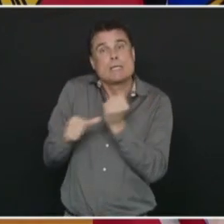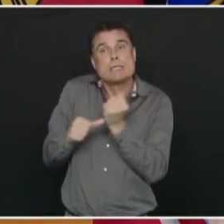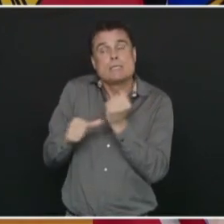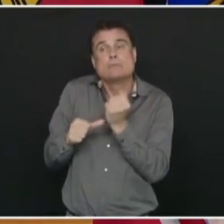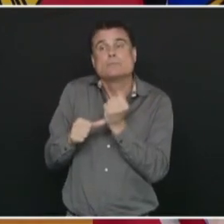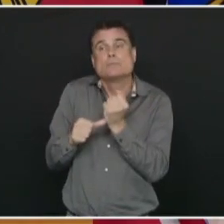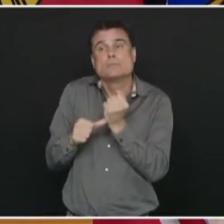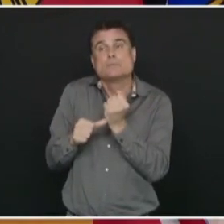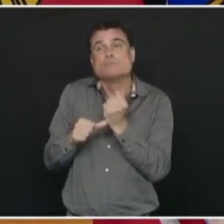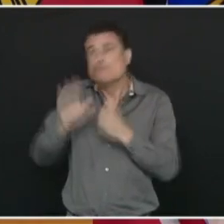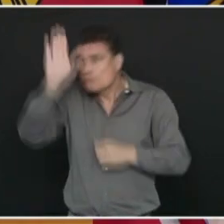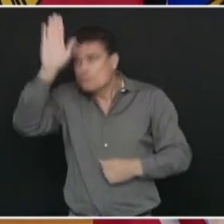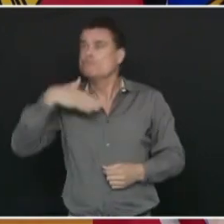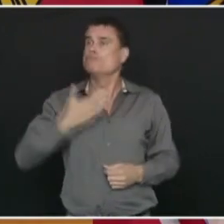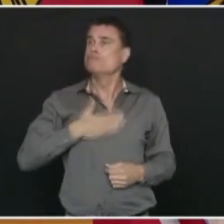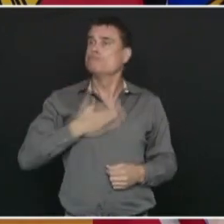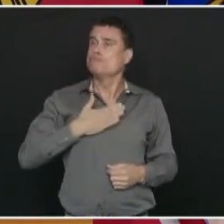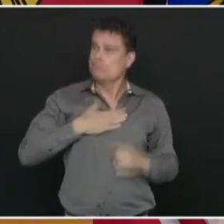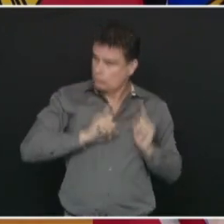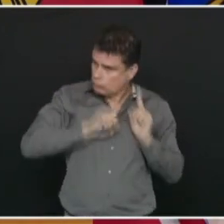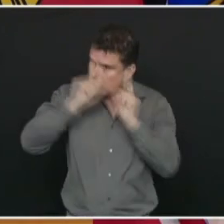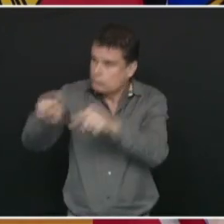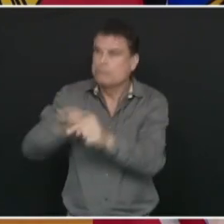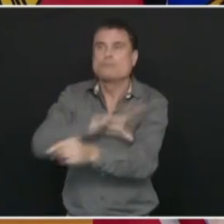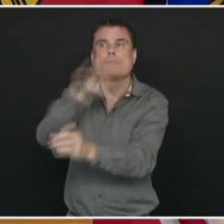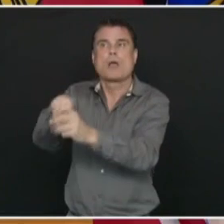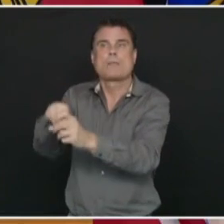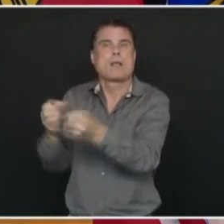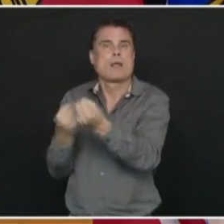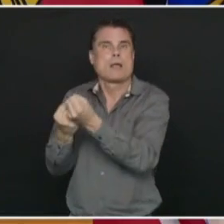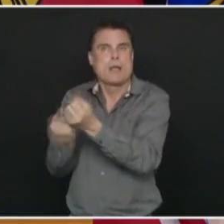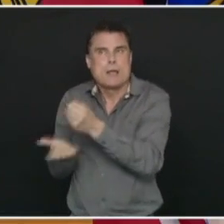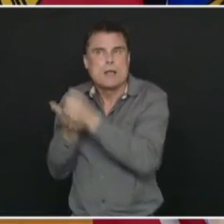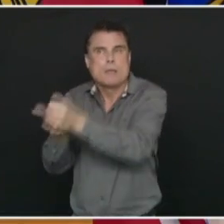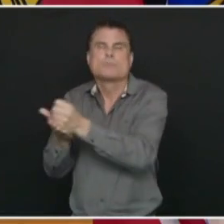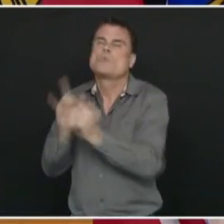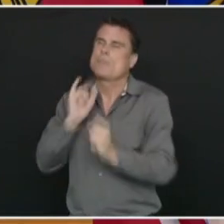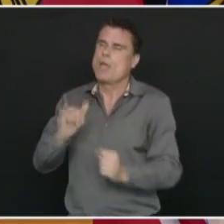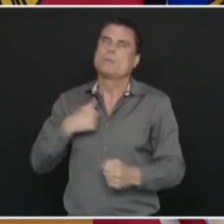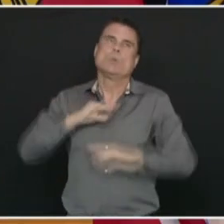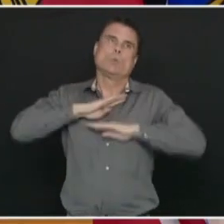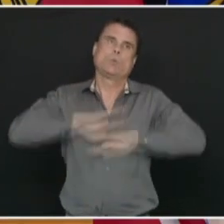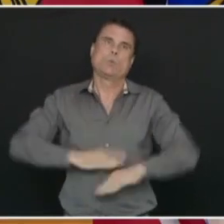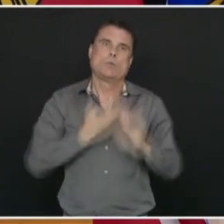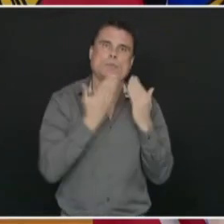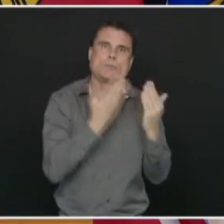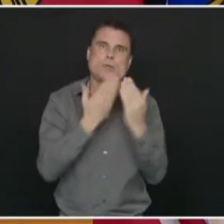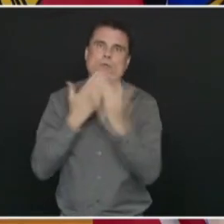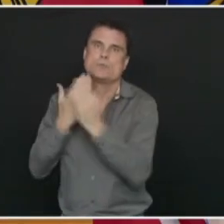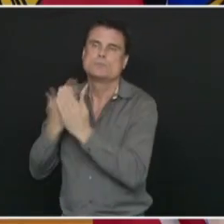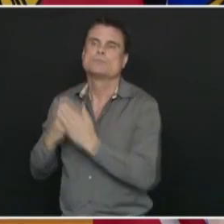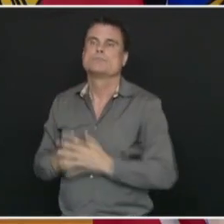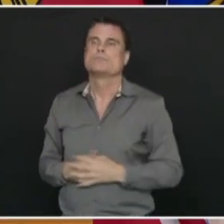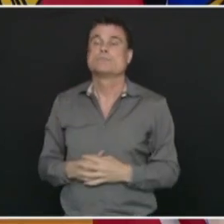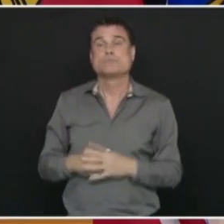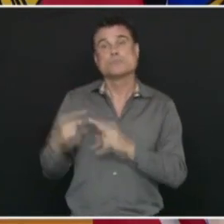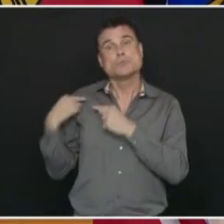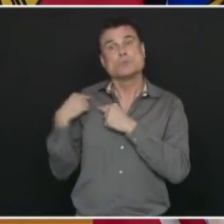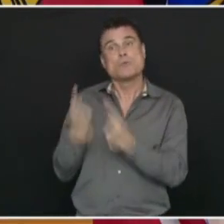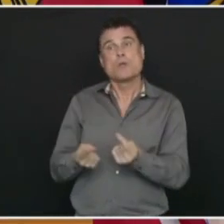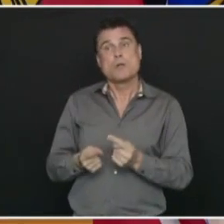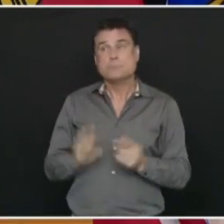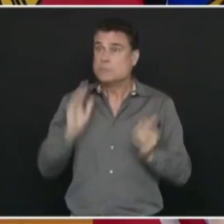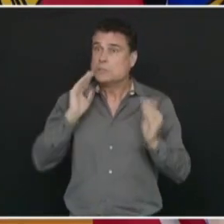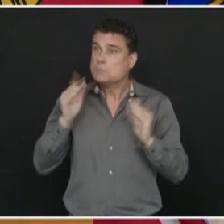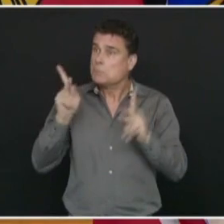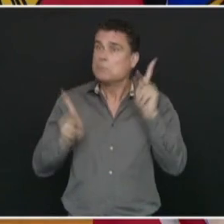who are getting sick to try and pick up clusters again. As you know, the people returning travelers are what we focused